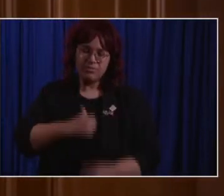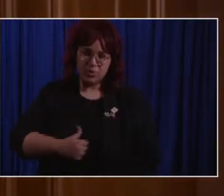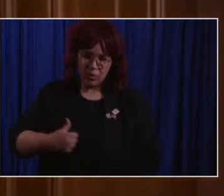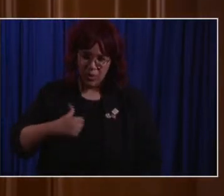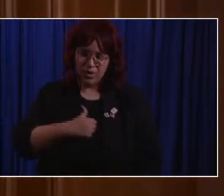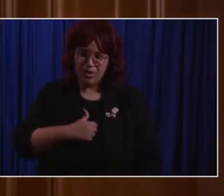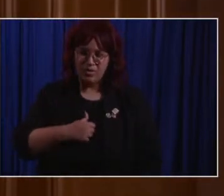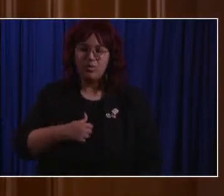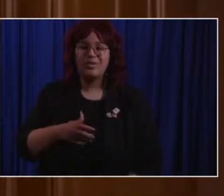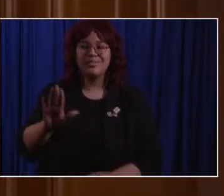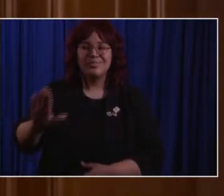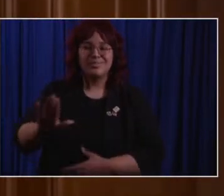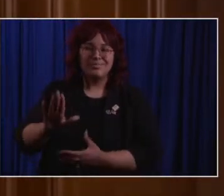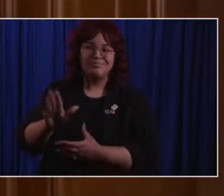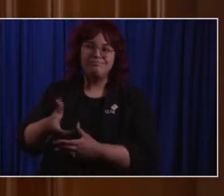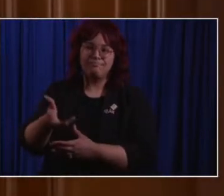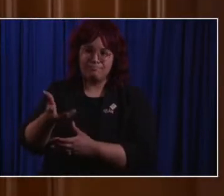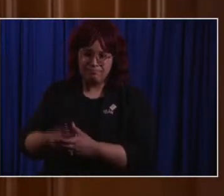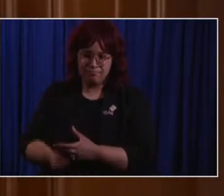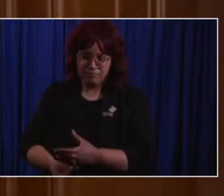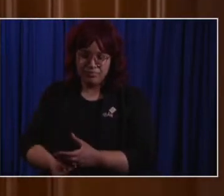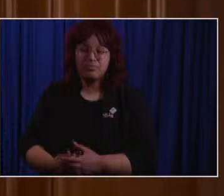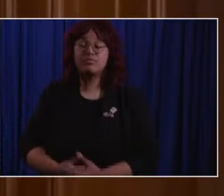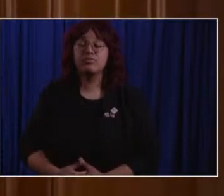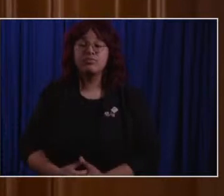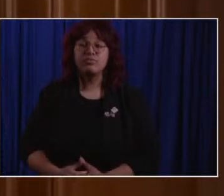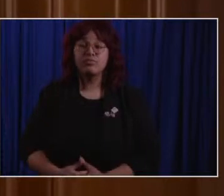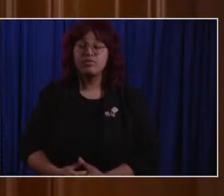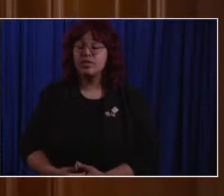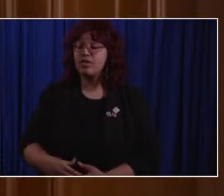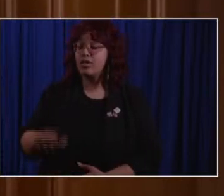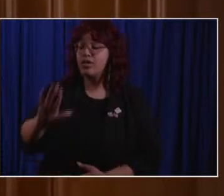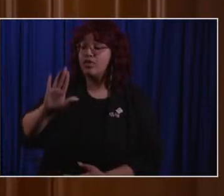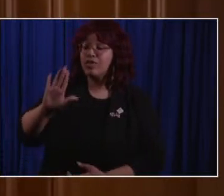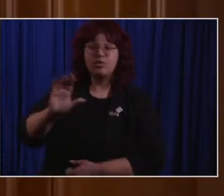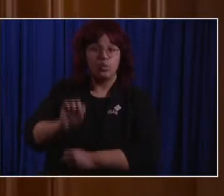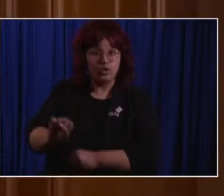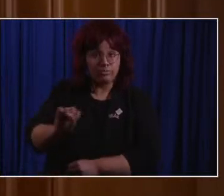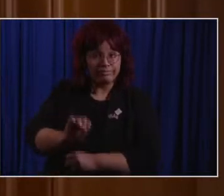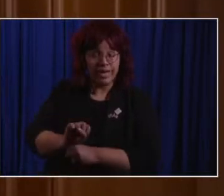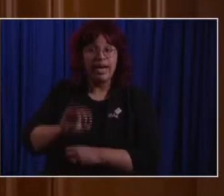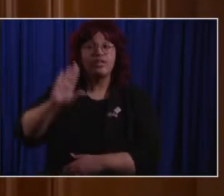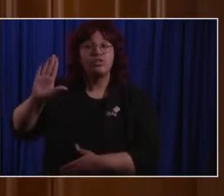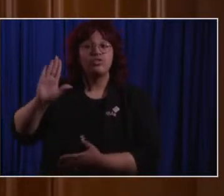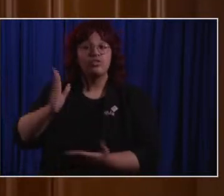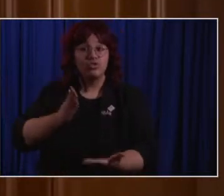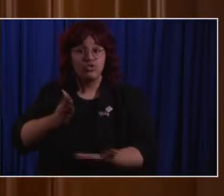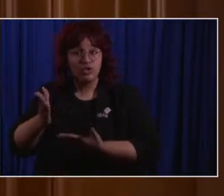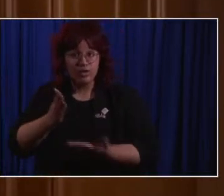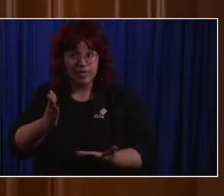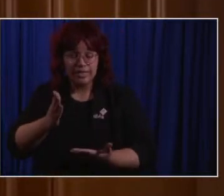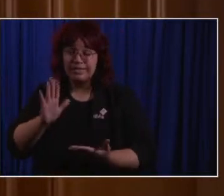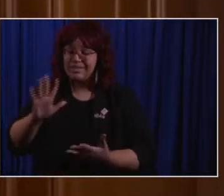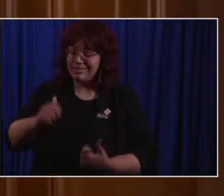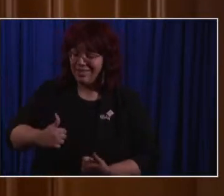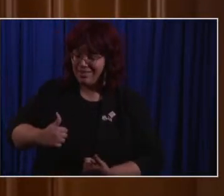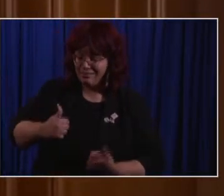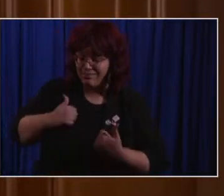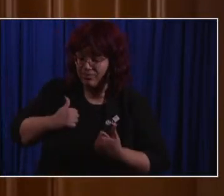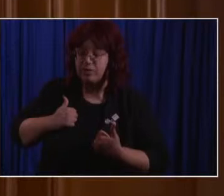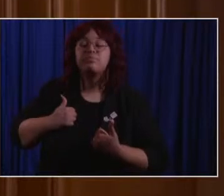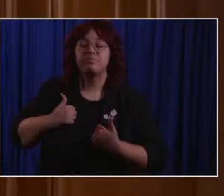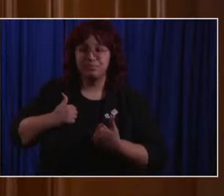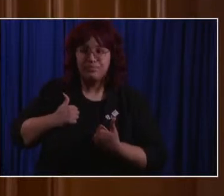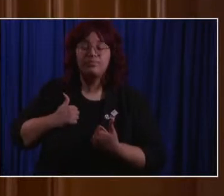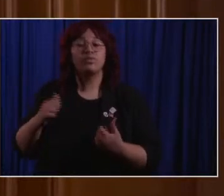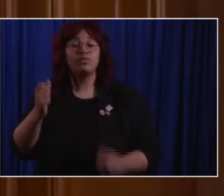In honor of his life and his service, I have ordered that the flags at the State House, as